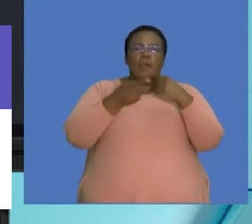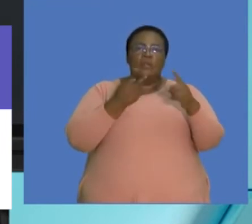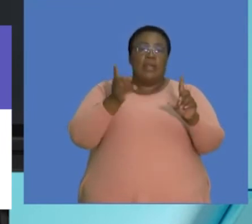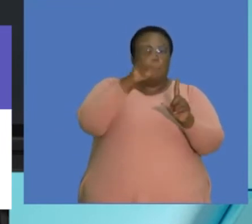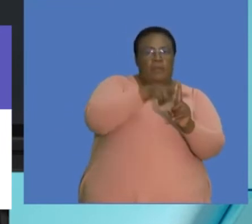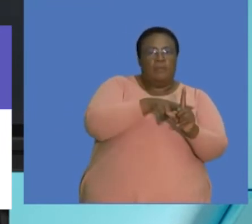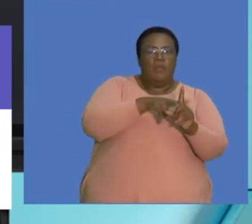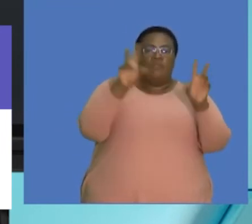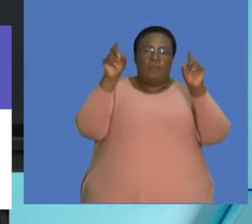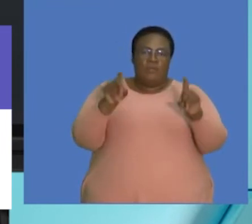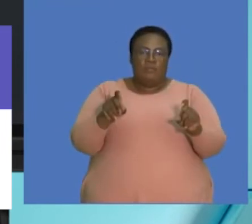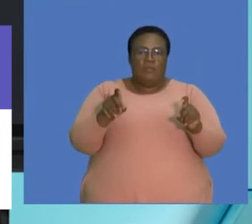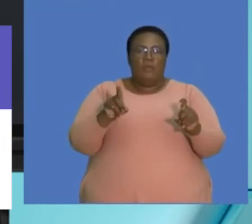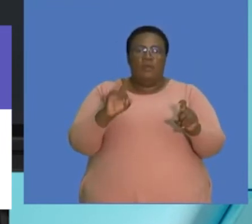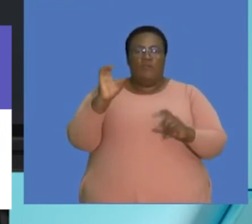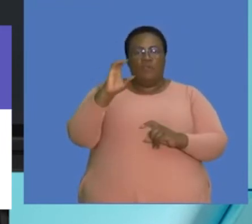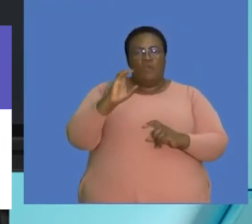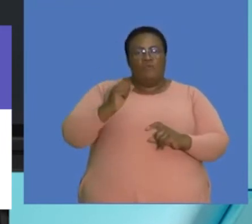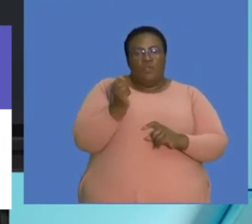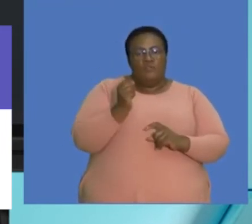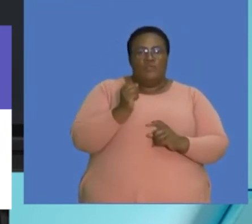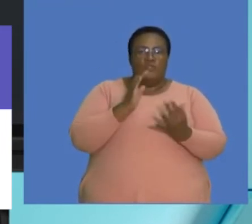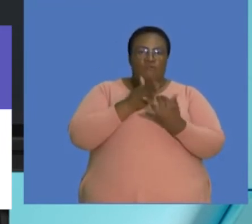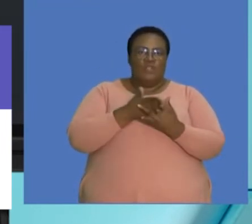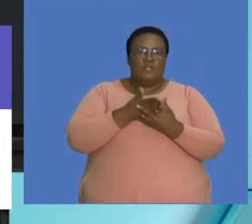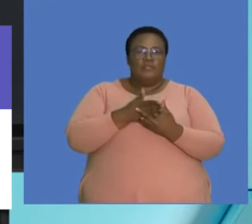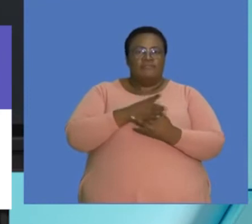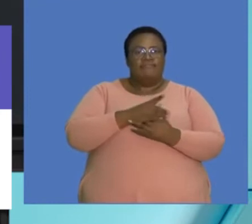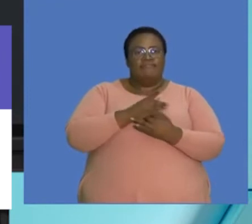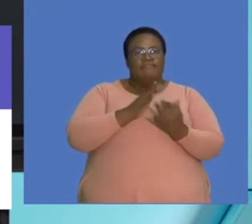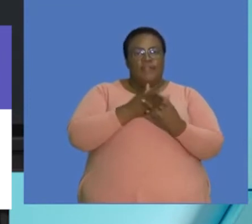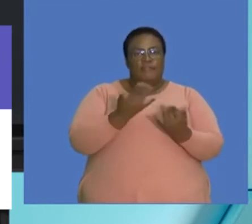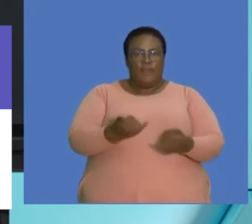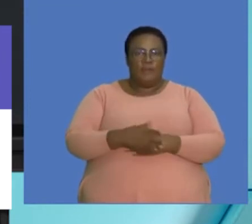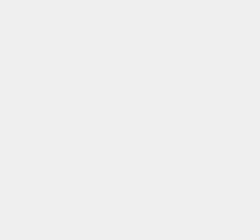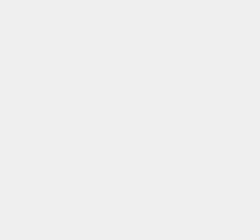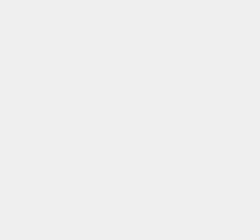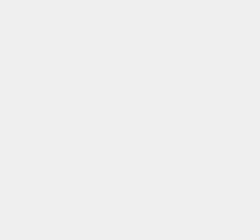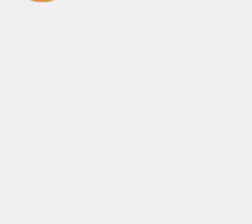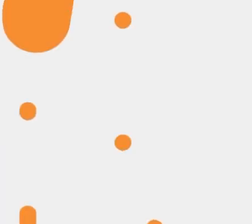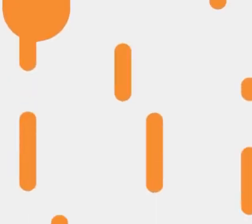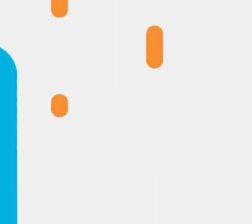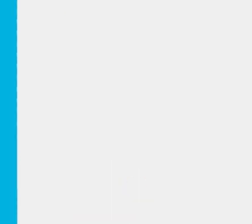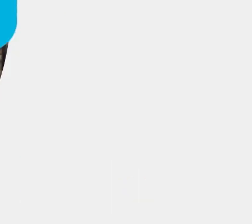about, or the application of the principle of conservation of charge. Let's take a short break for now.